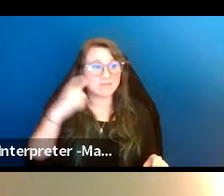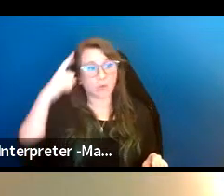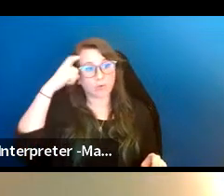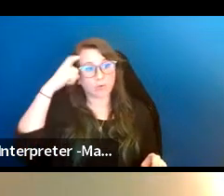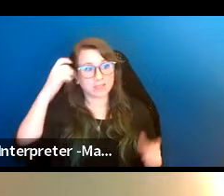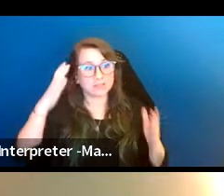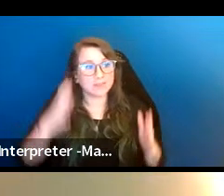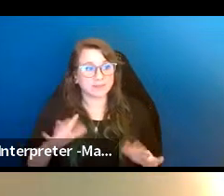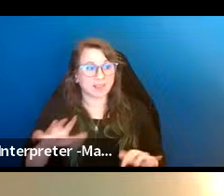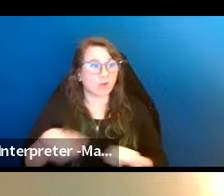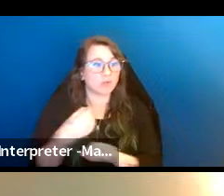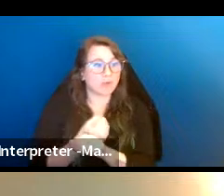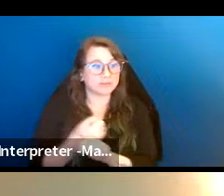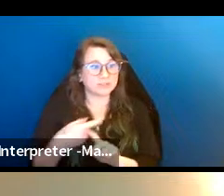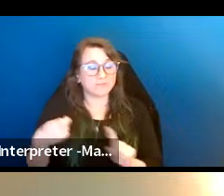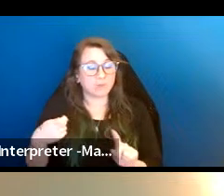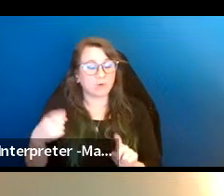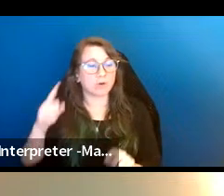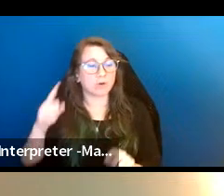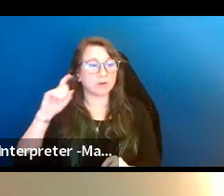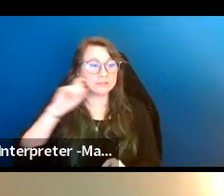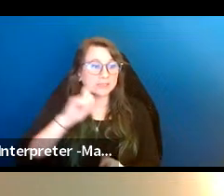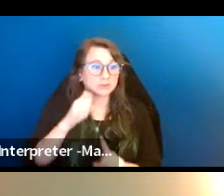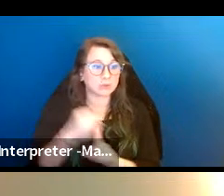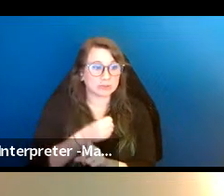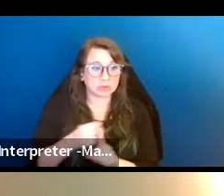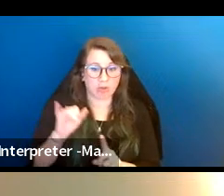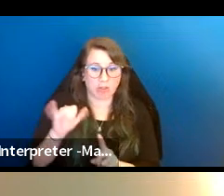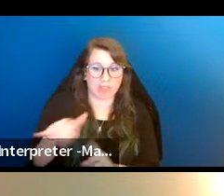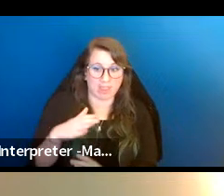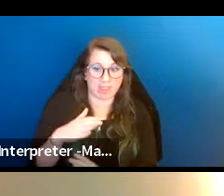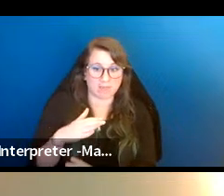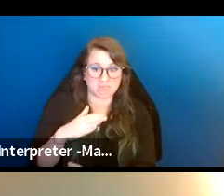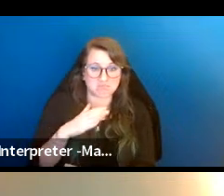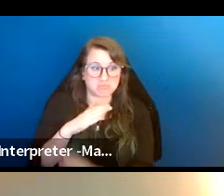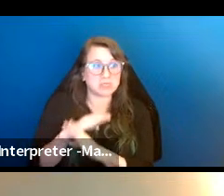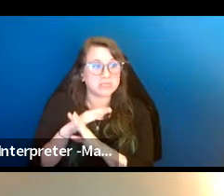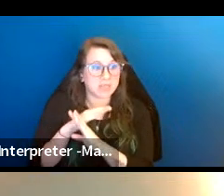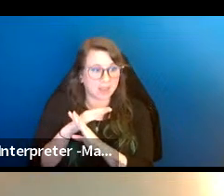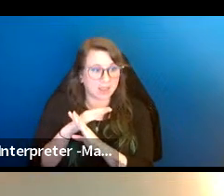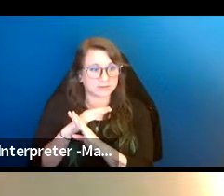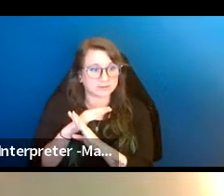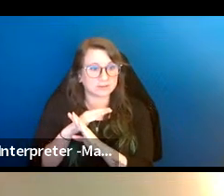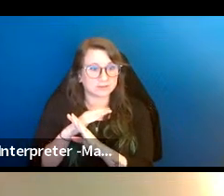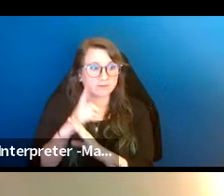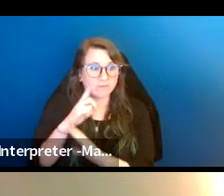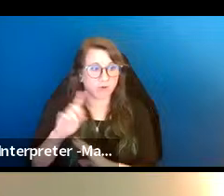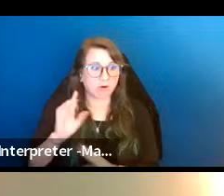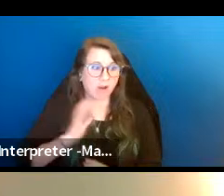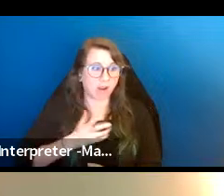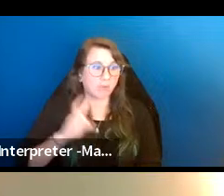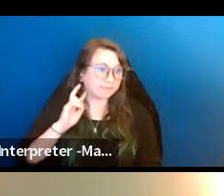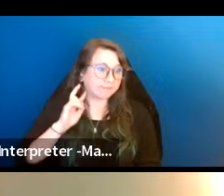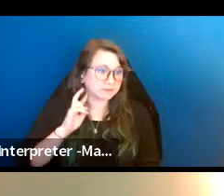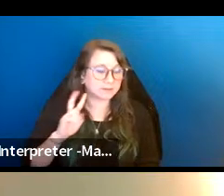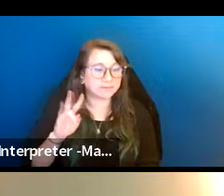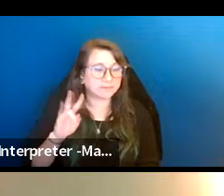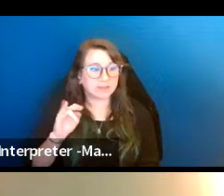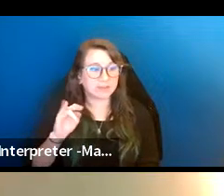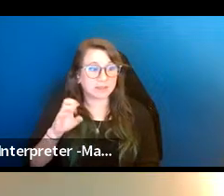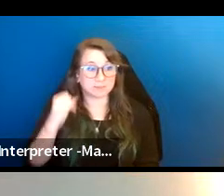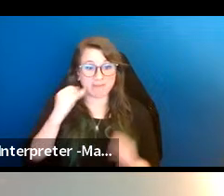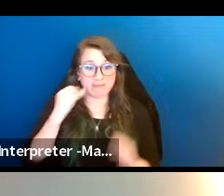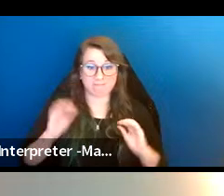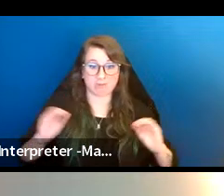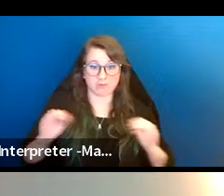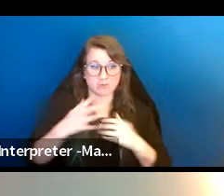arrested for sexual assault, that protects, that's a protection for victims, because if there is no